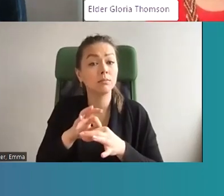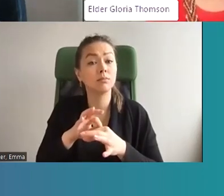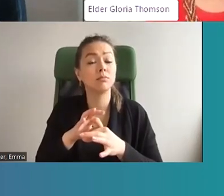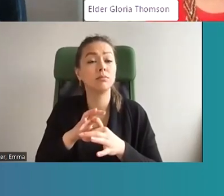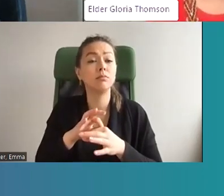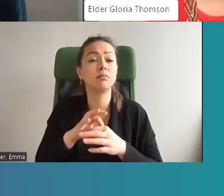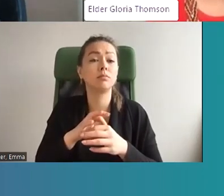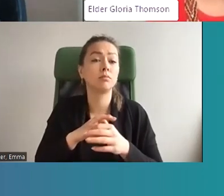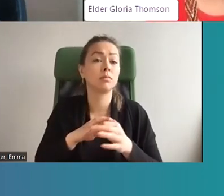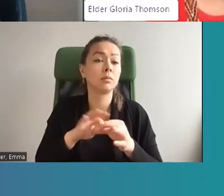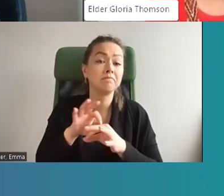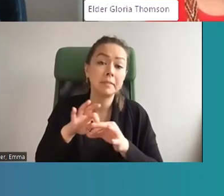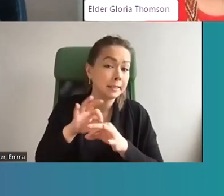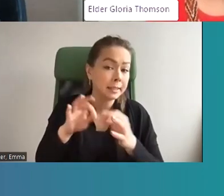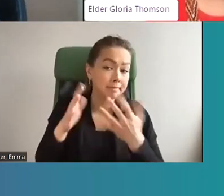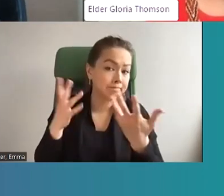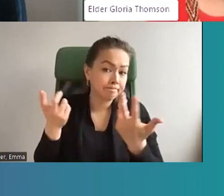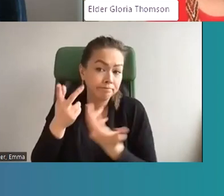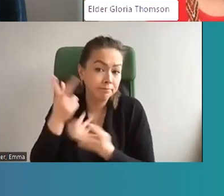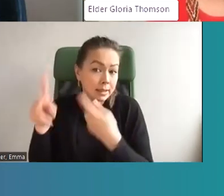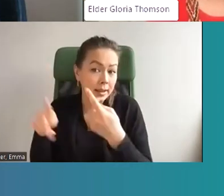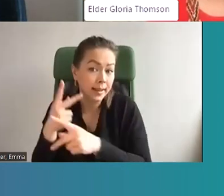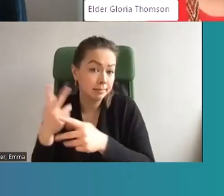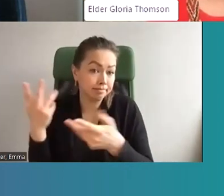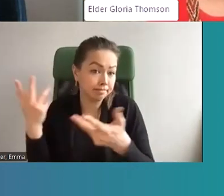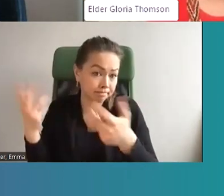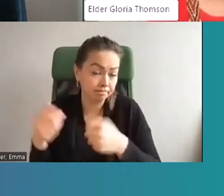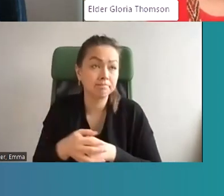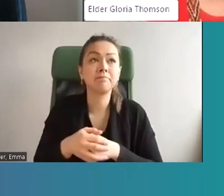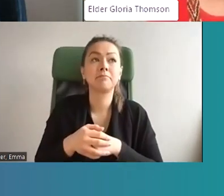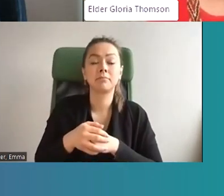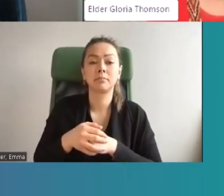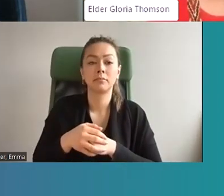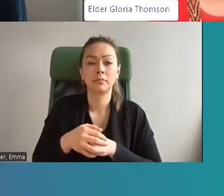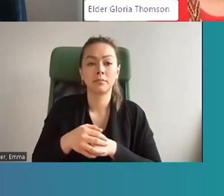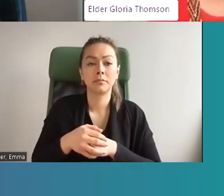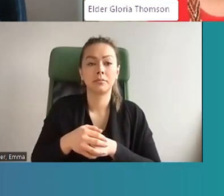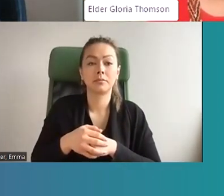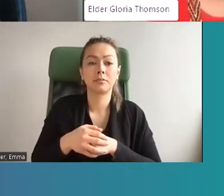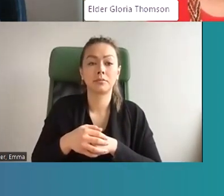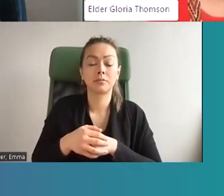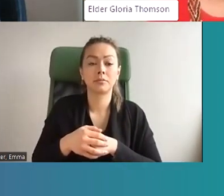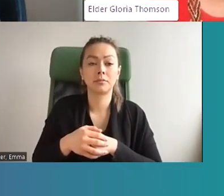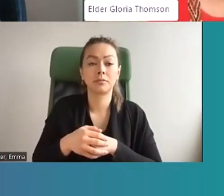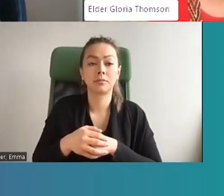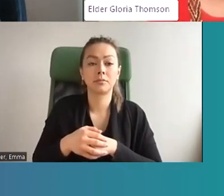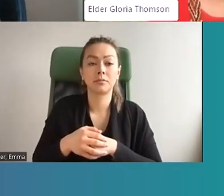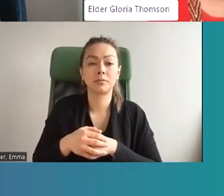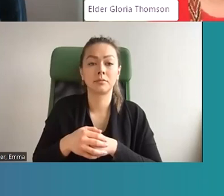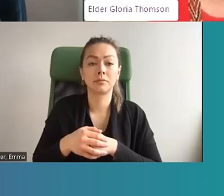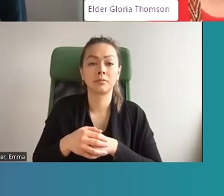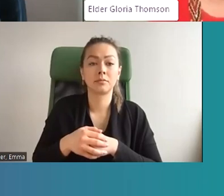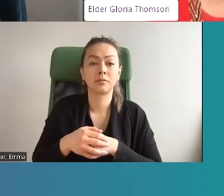some kind of a tea, and what they like to work with